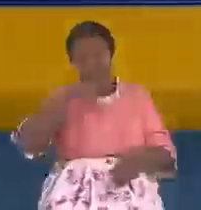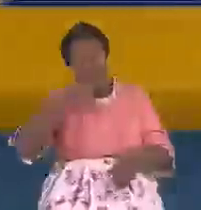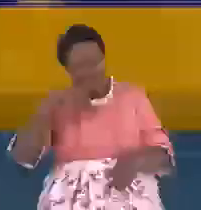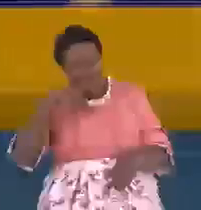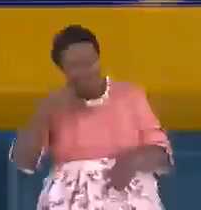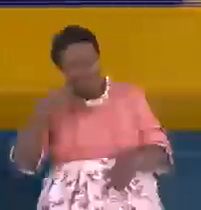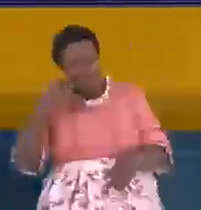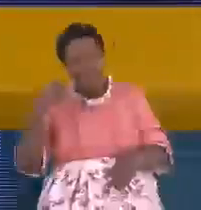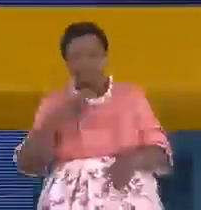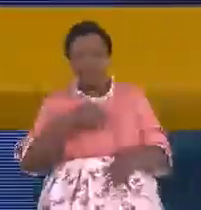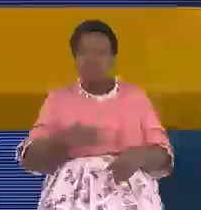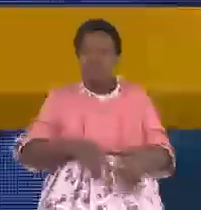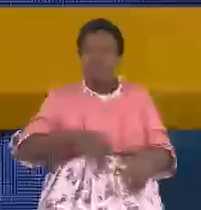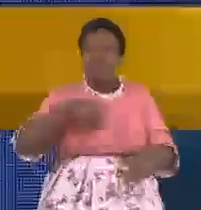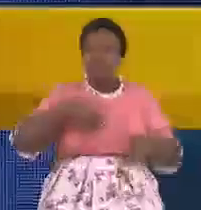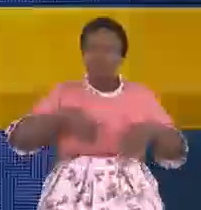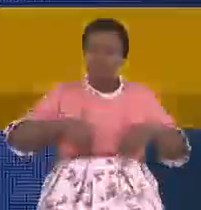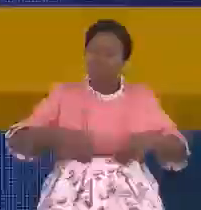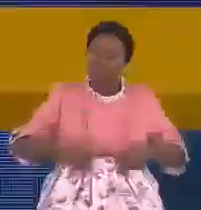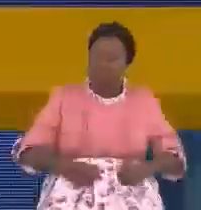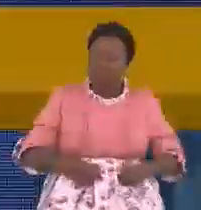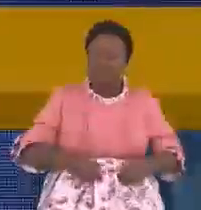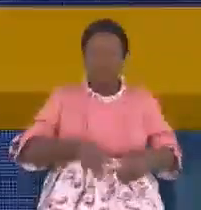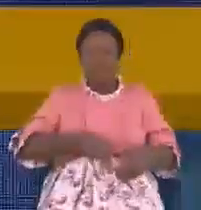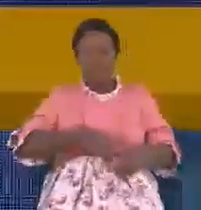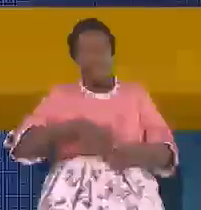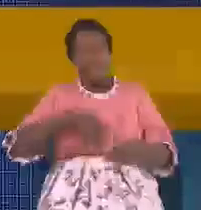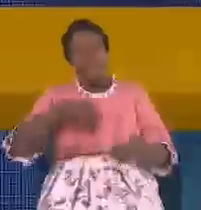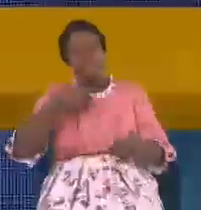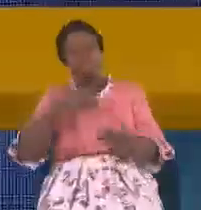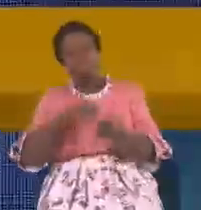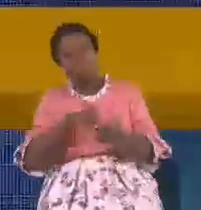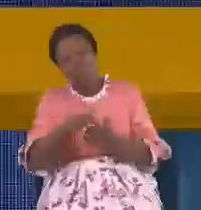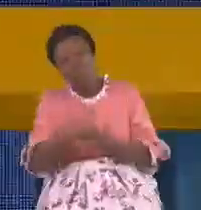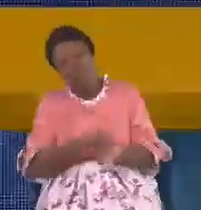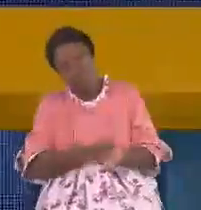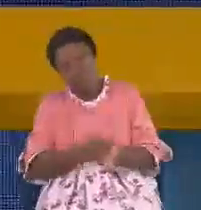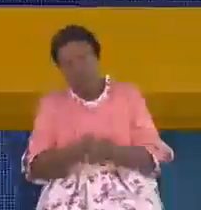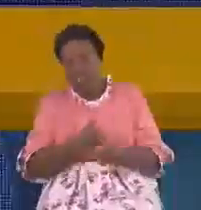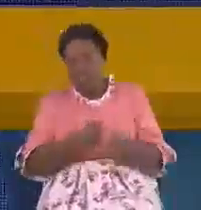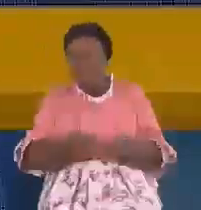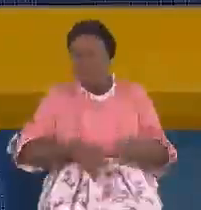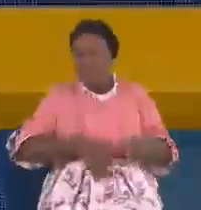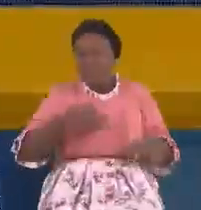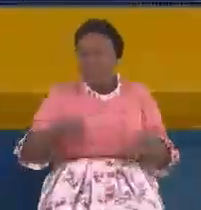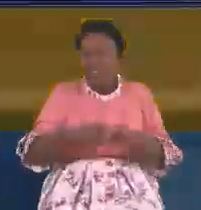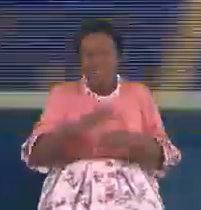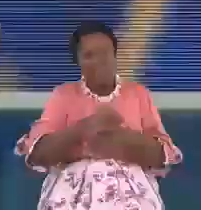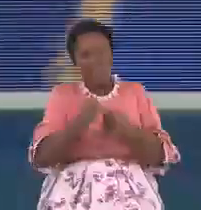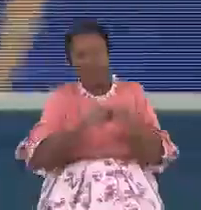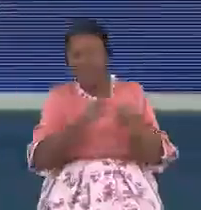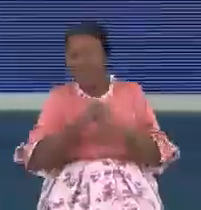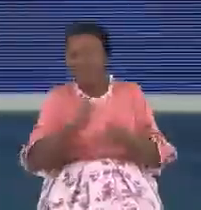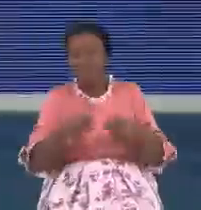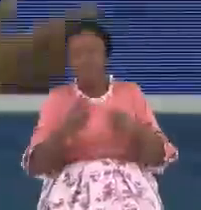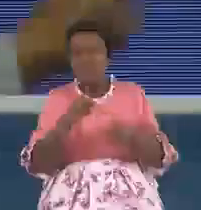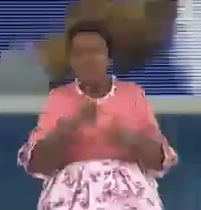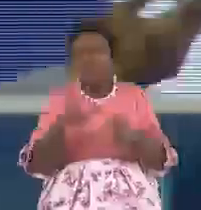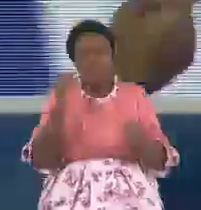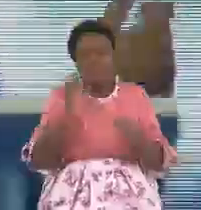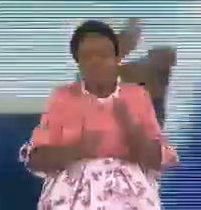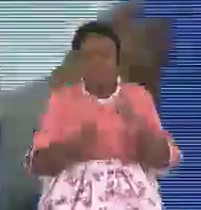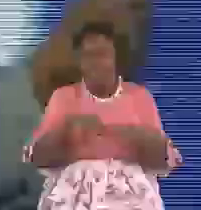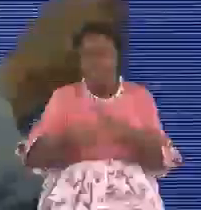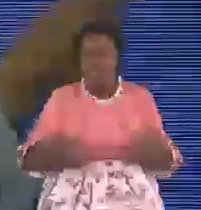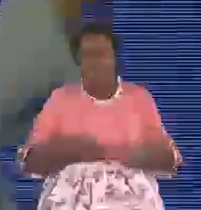tired you feel received everything is upside down in life then christ comes it says